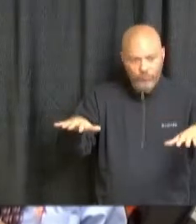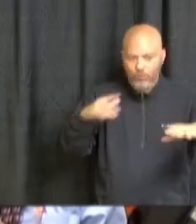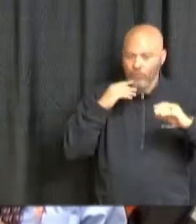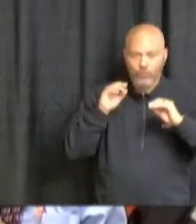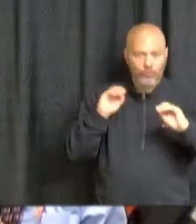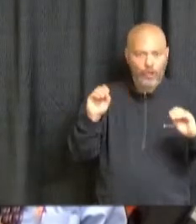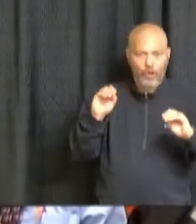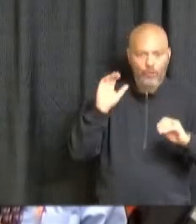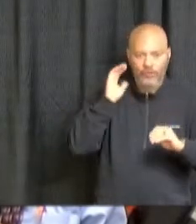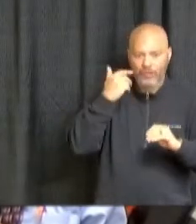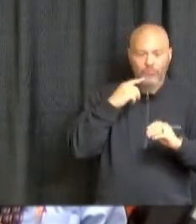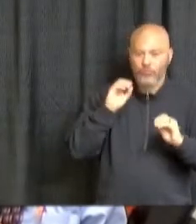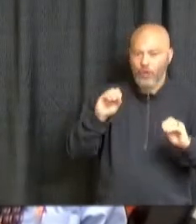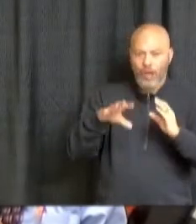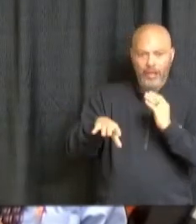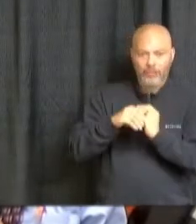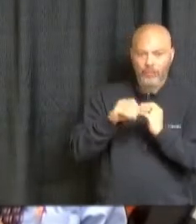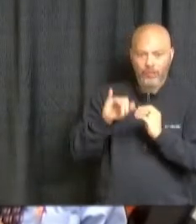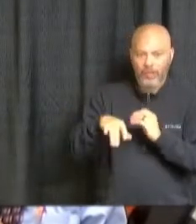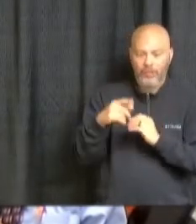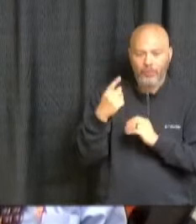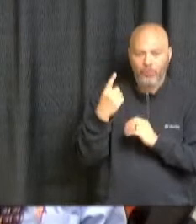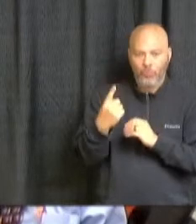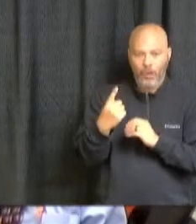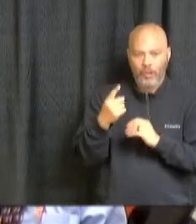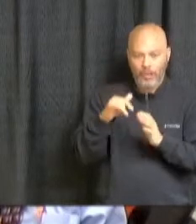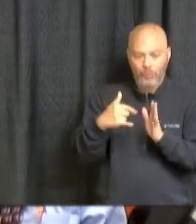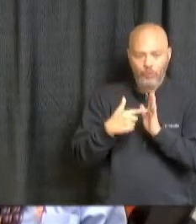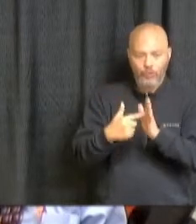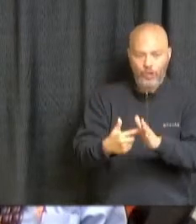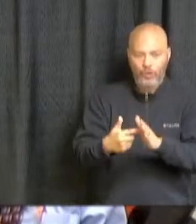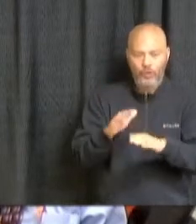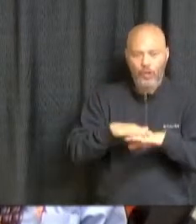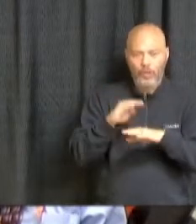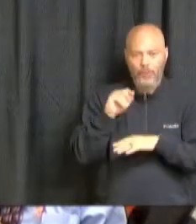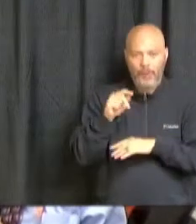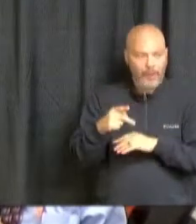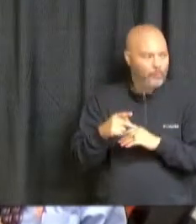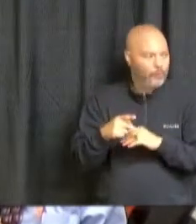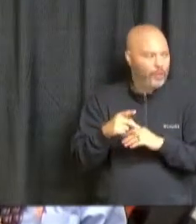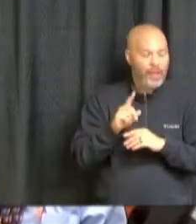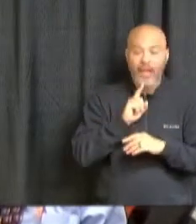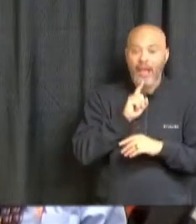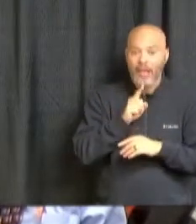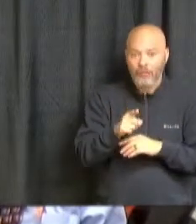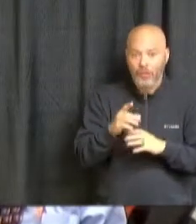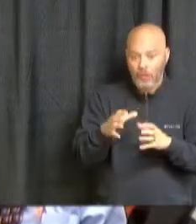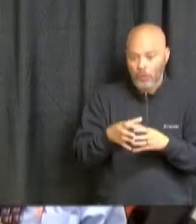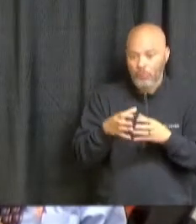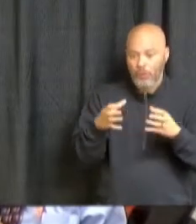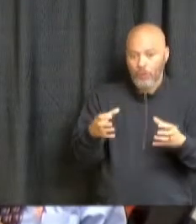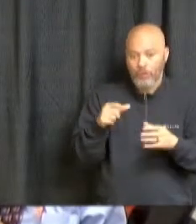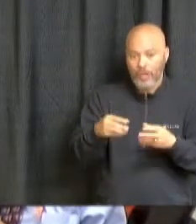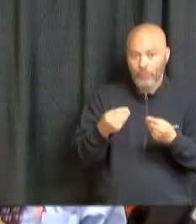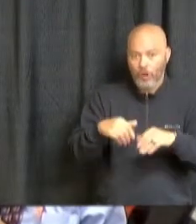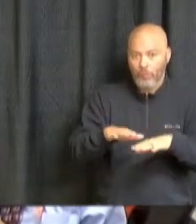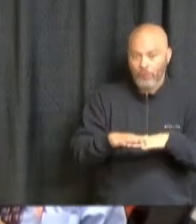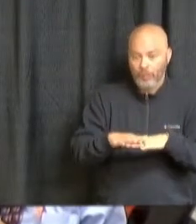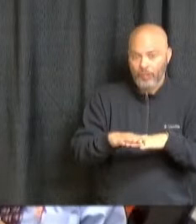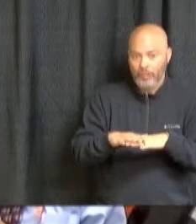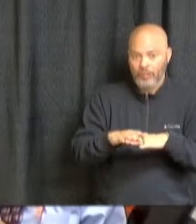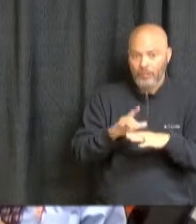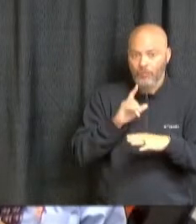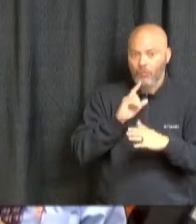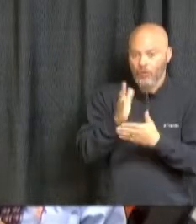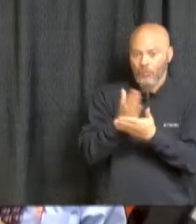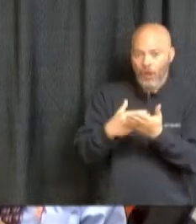no indication of any additional streams other than one that were shown. Actually, a bulk of this property was